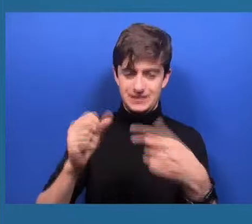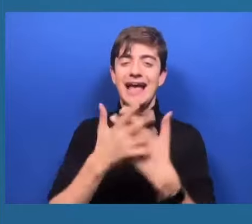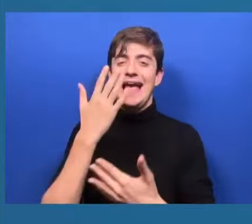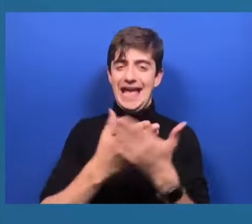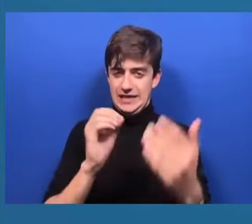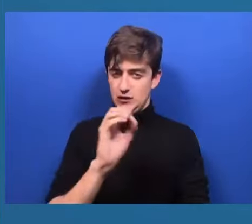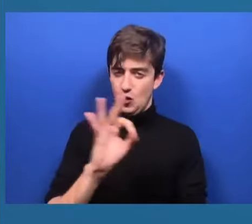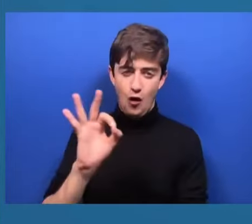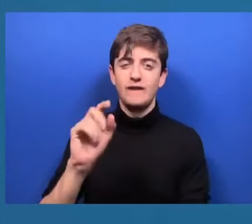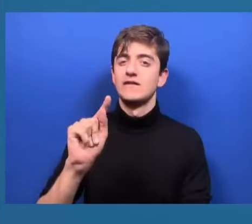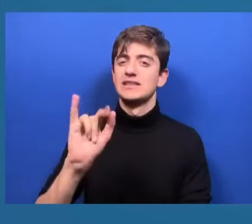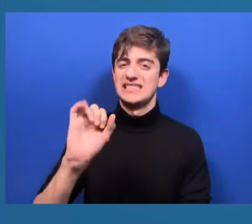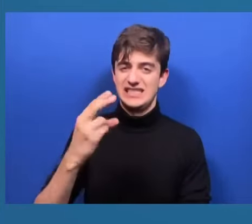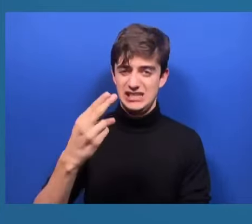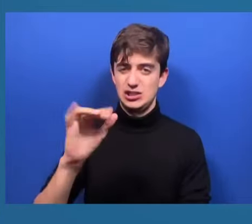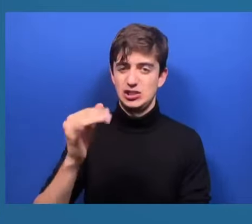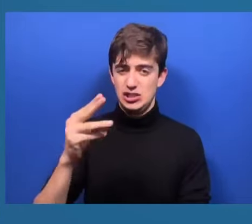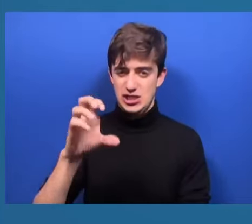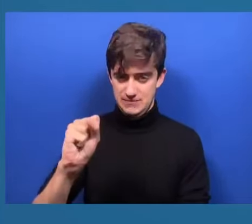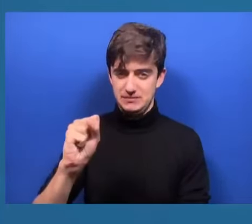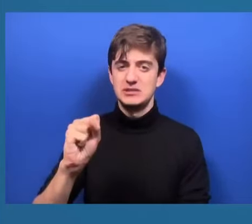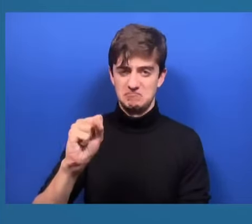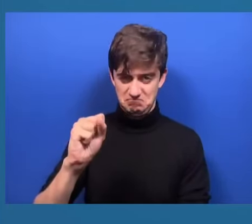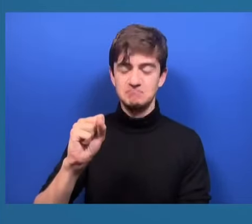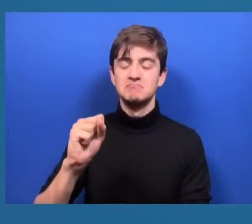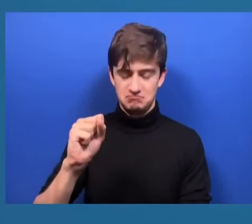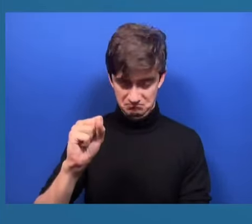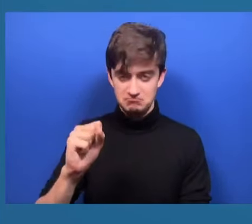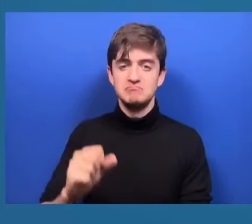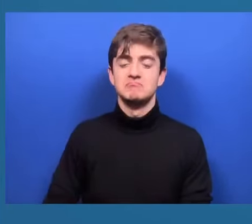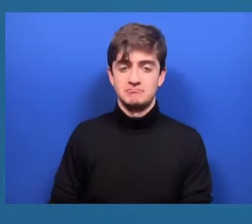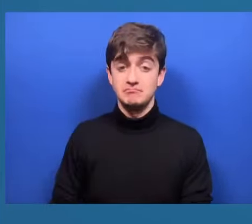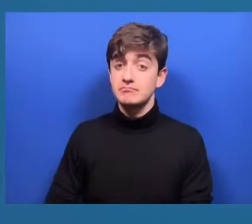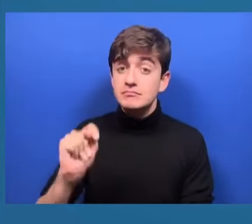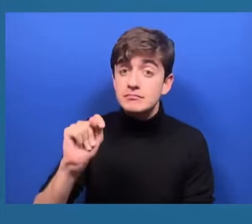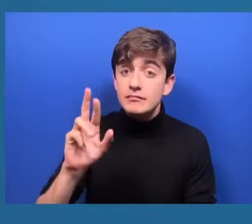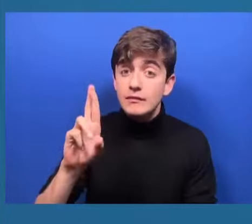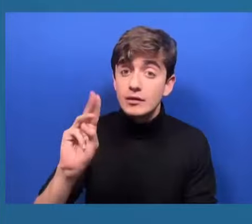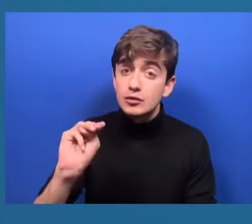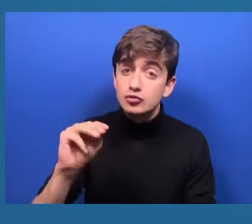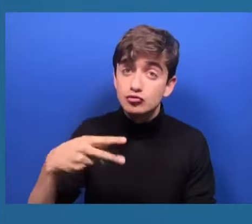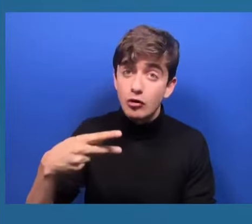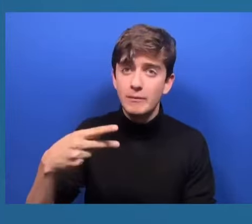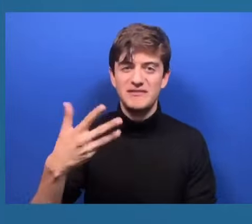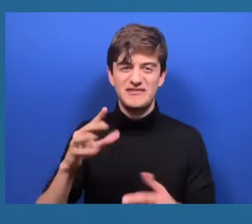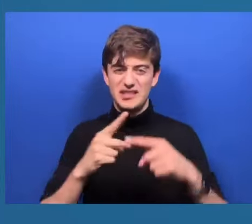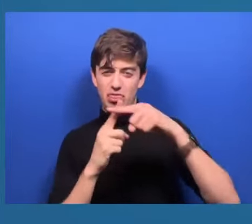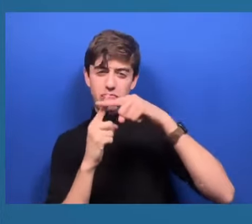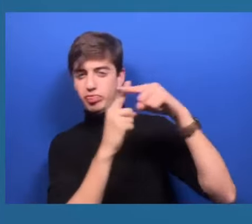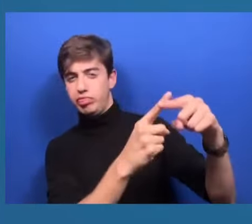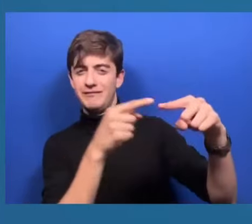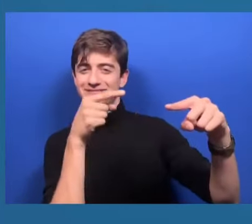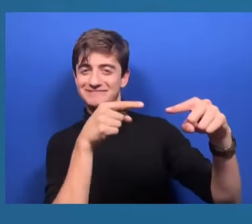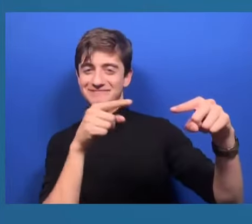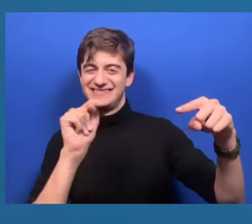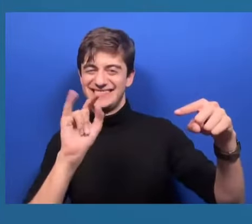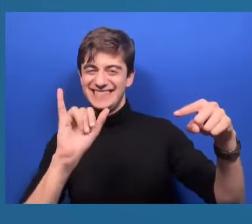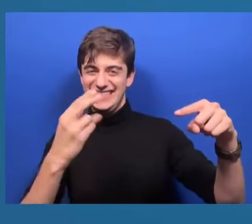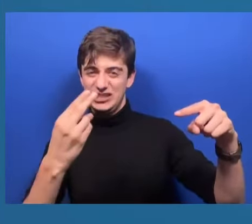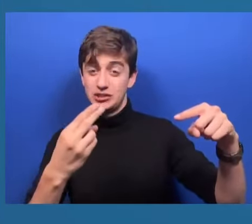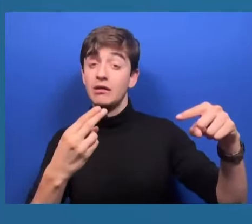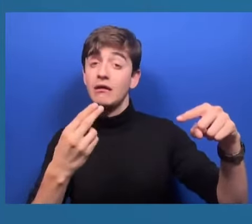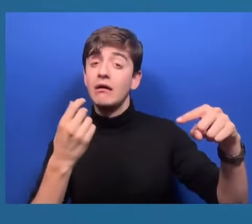off, hands off. Trump has put a target on Tish's back. But